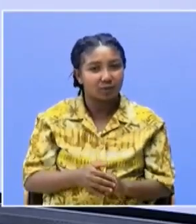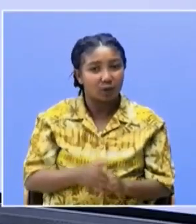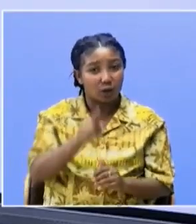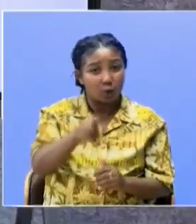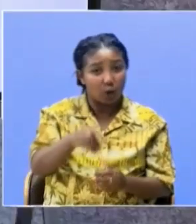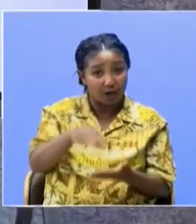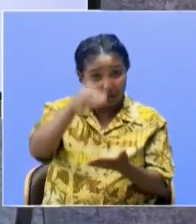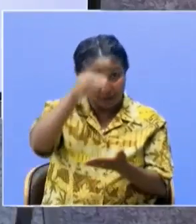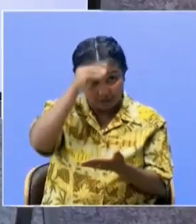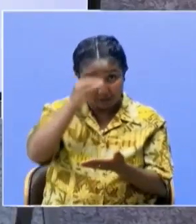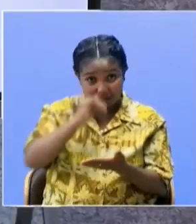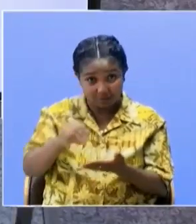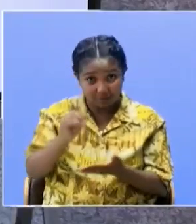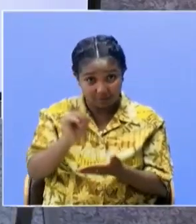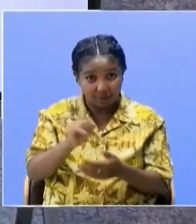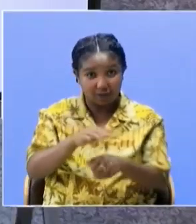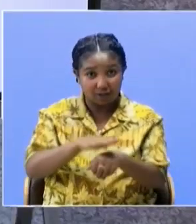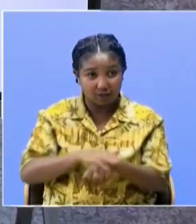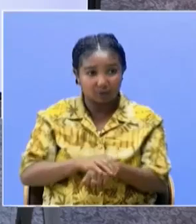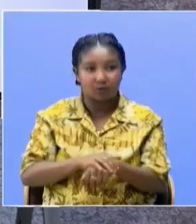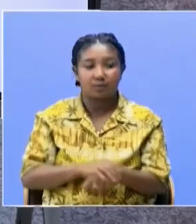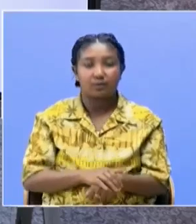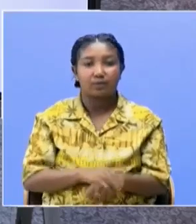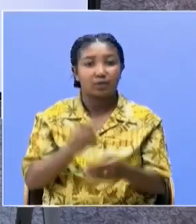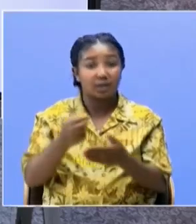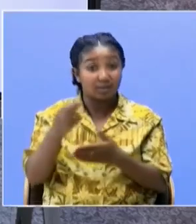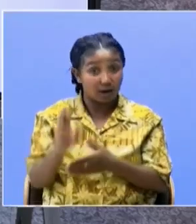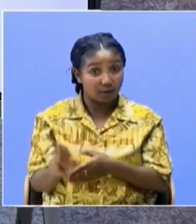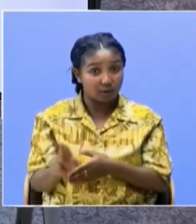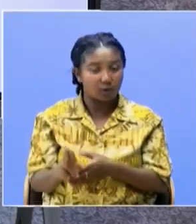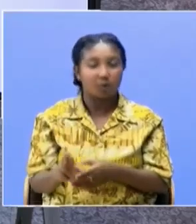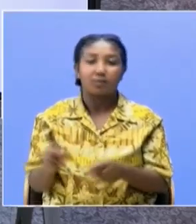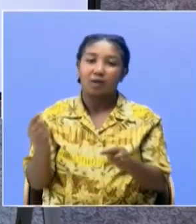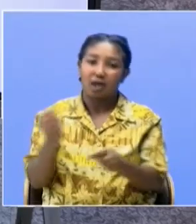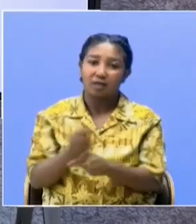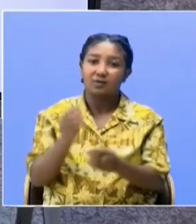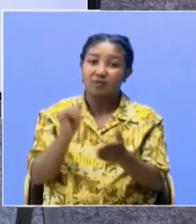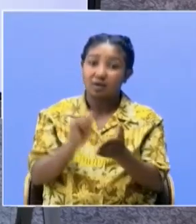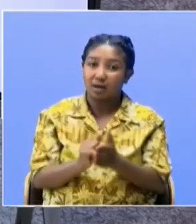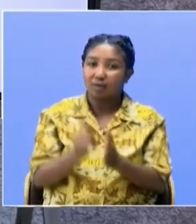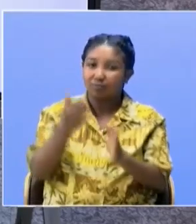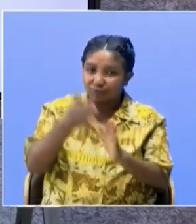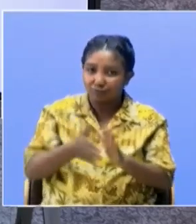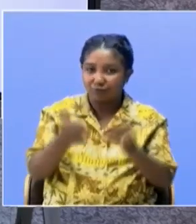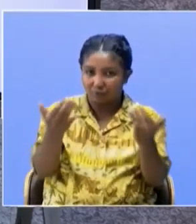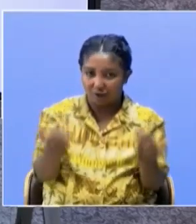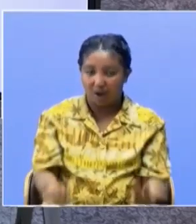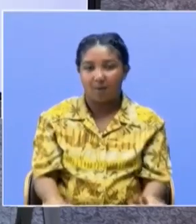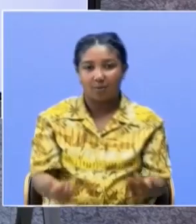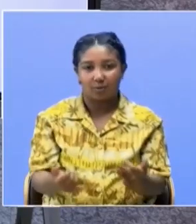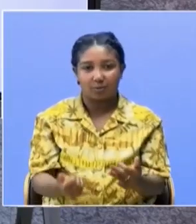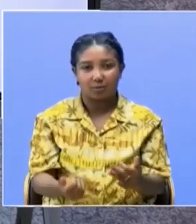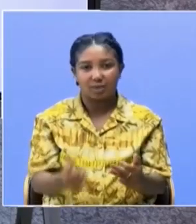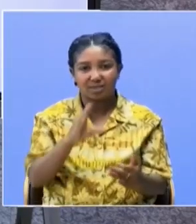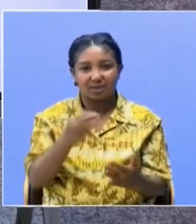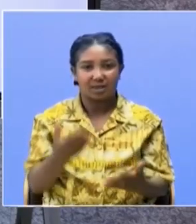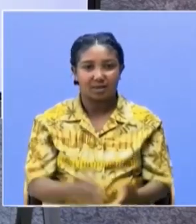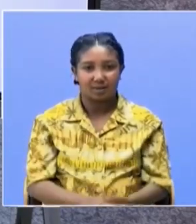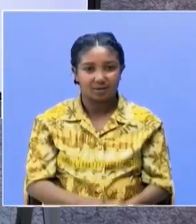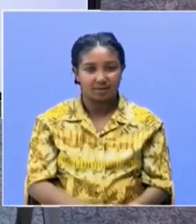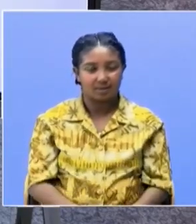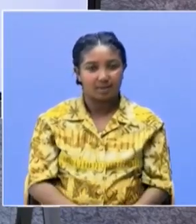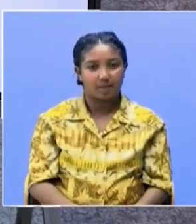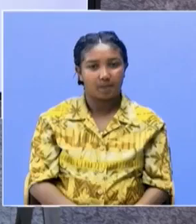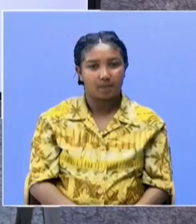You are learning English. These are what? Activities that are happening at the moment of speaking. Very